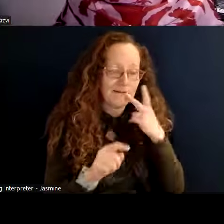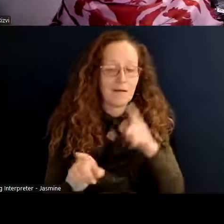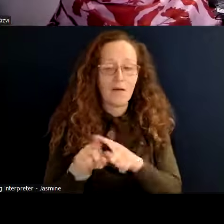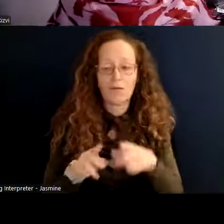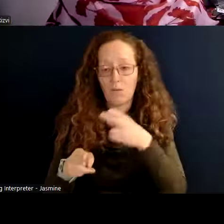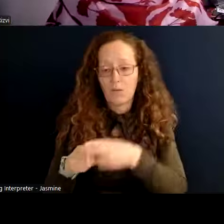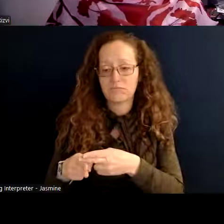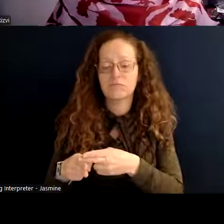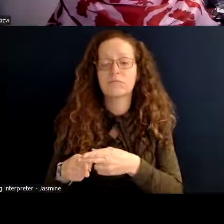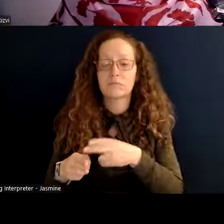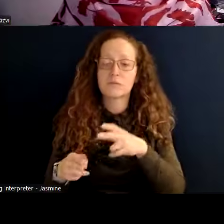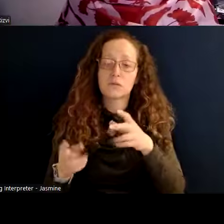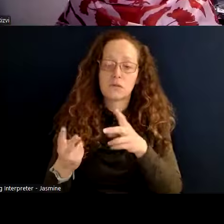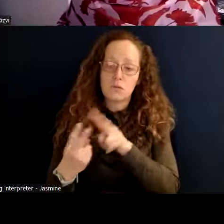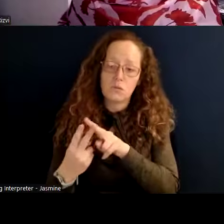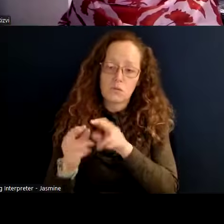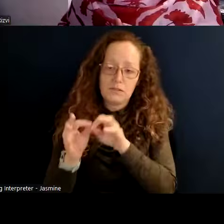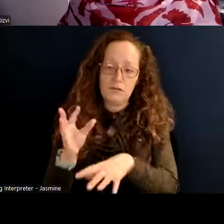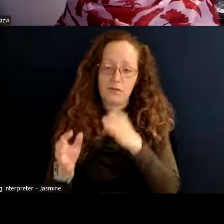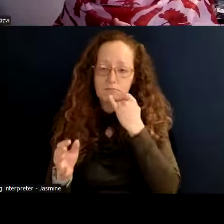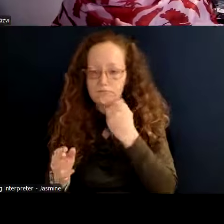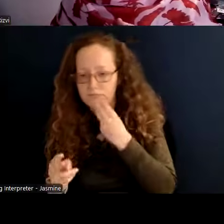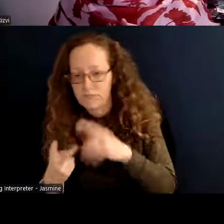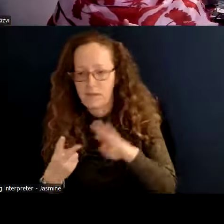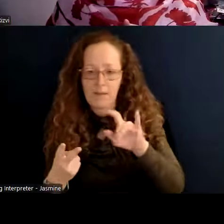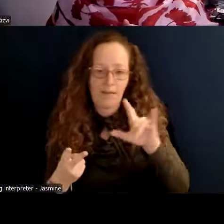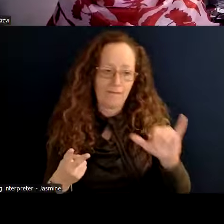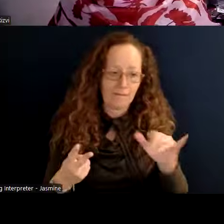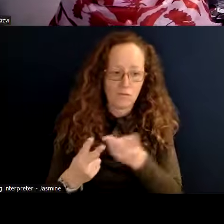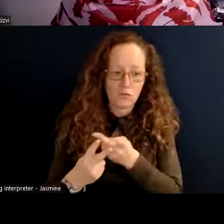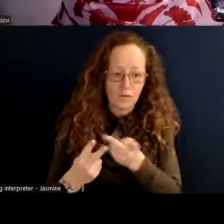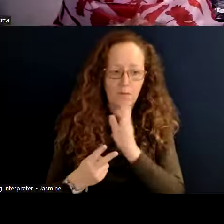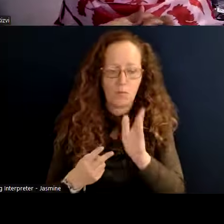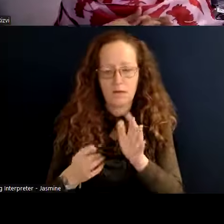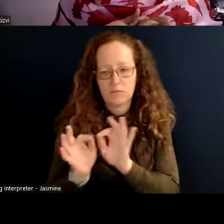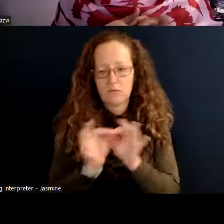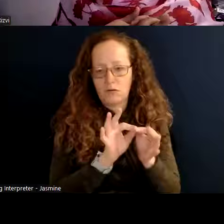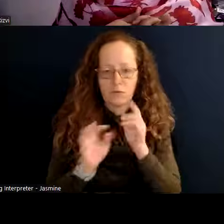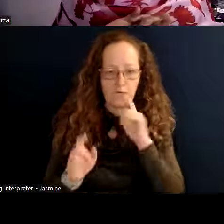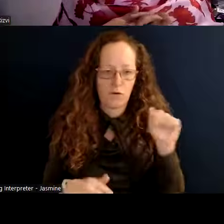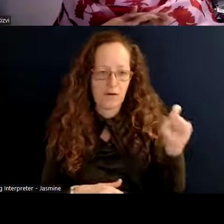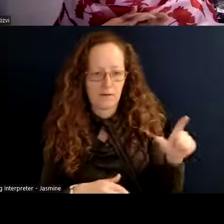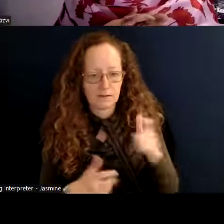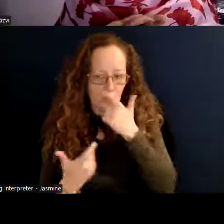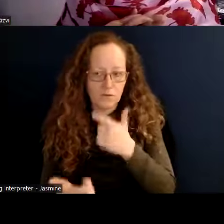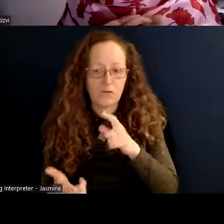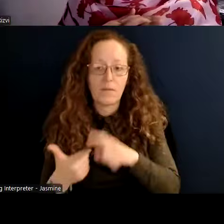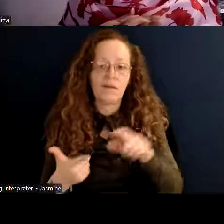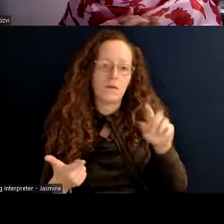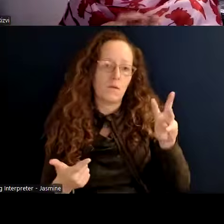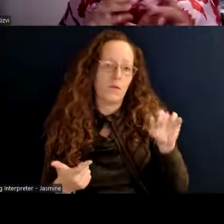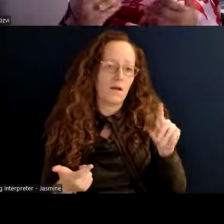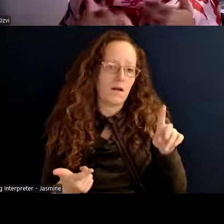Marin and Billy Sims, who are going to be interpreting the event for our ASL viewers, and Wanda Krieger, who coordinates the ASL